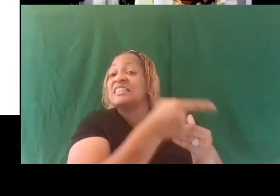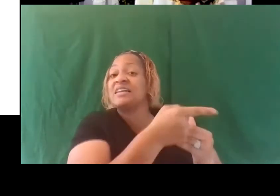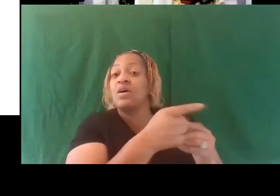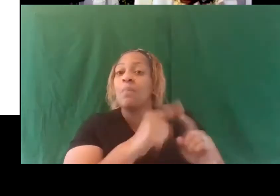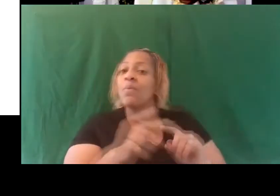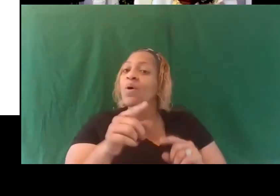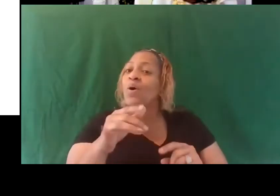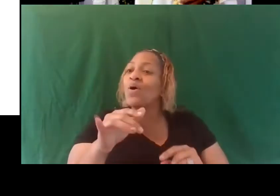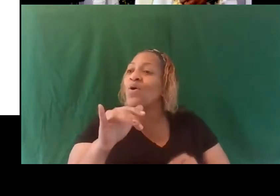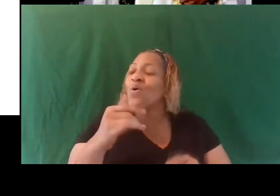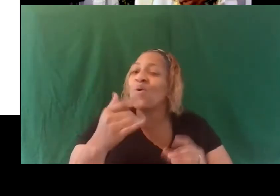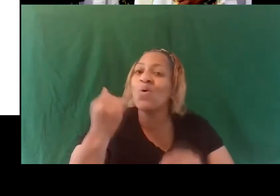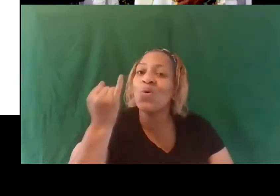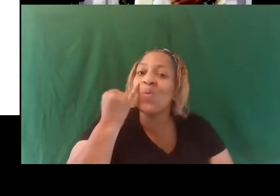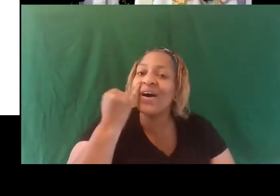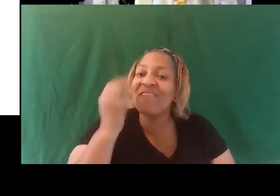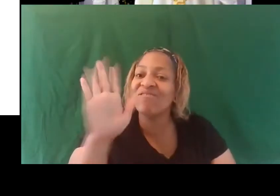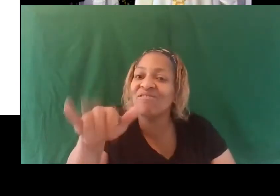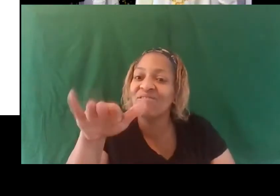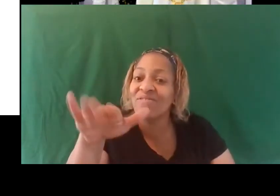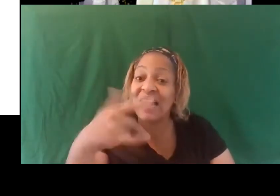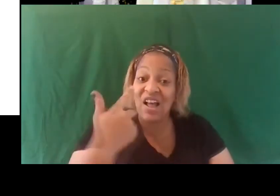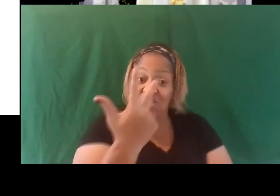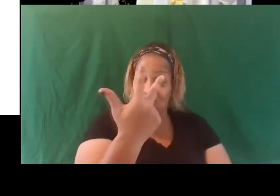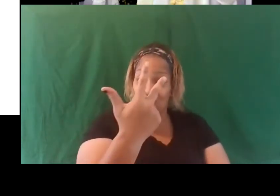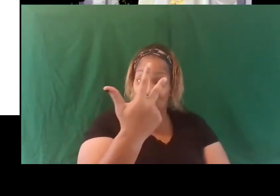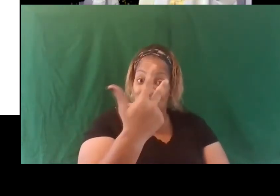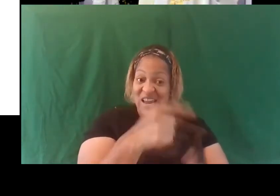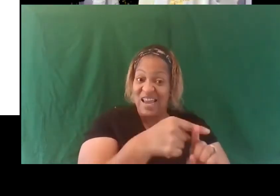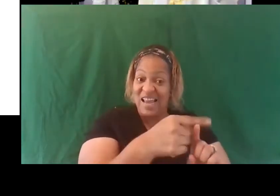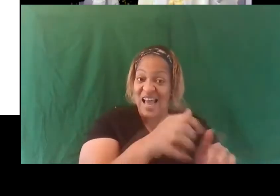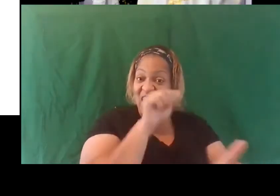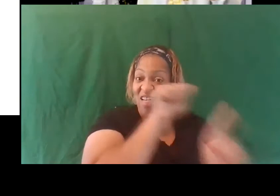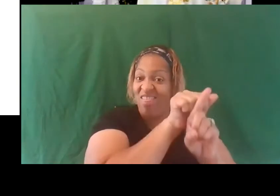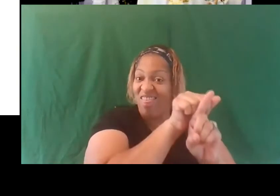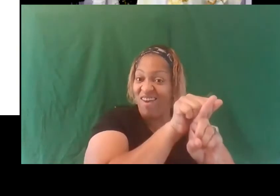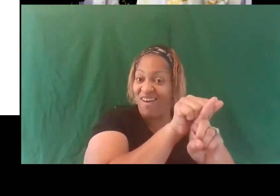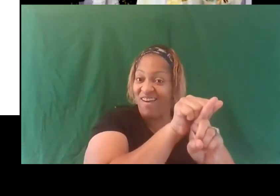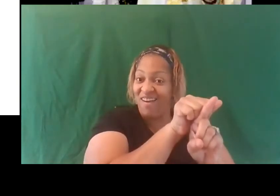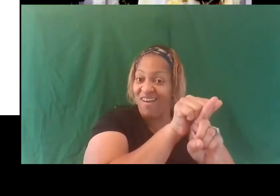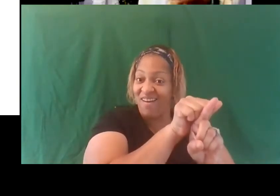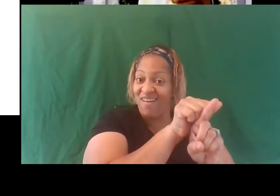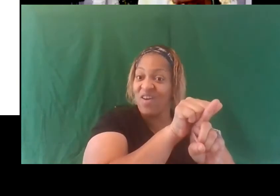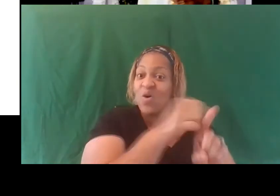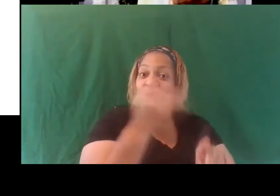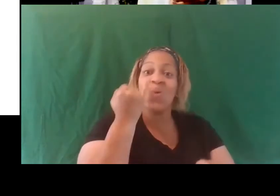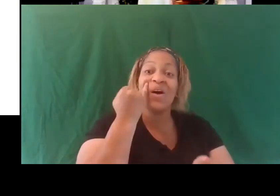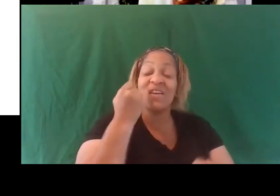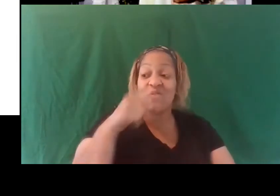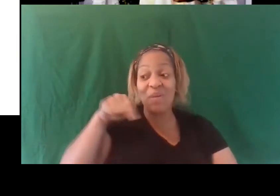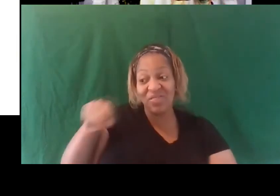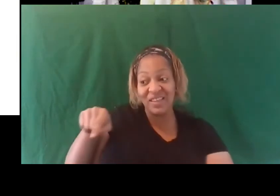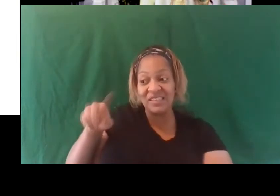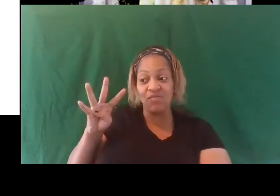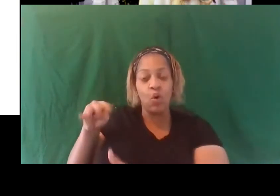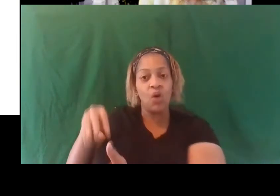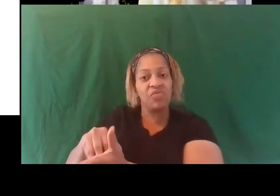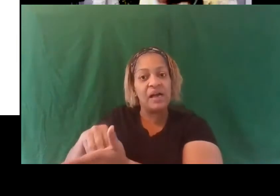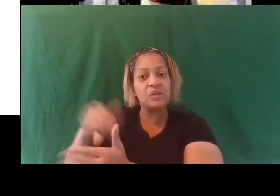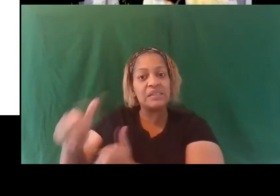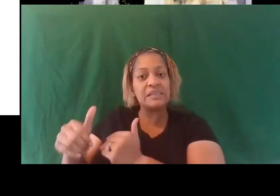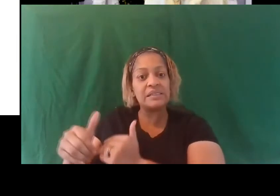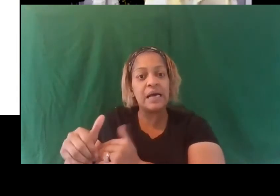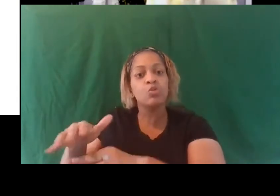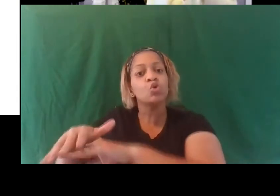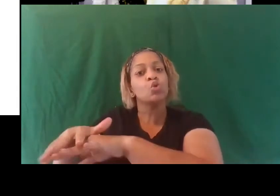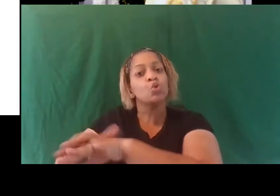gimmick and the 4,000 are actually going to get you from point A to point B? Are you